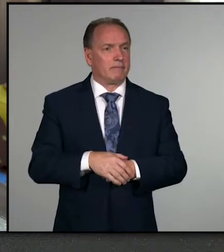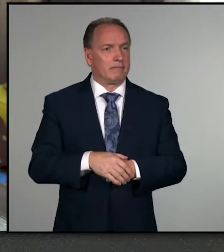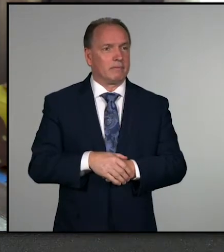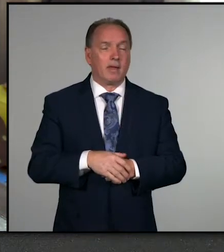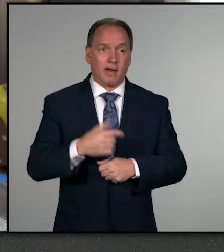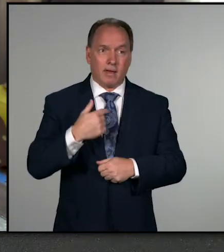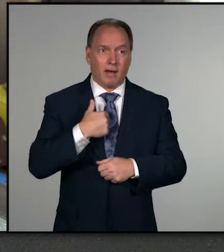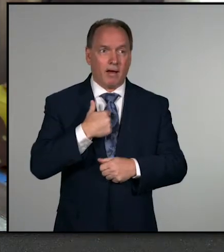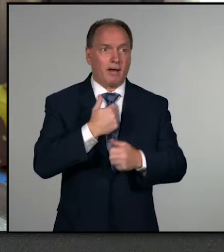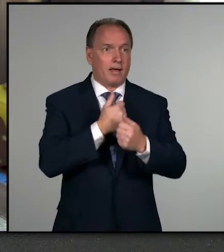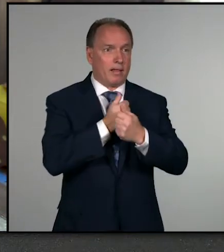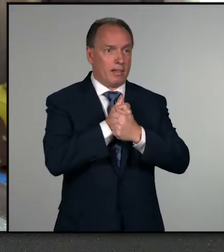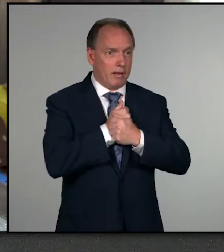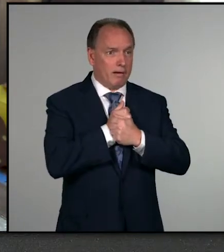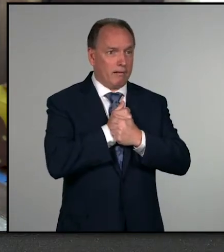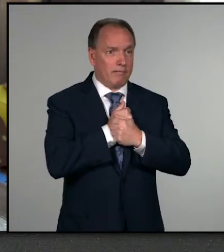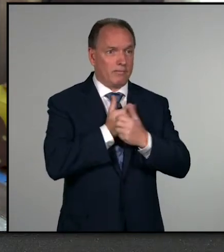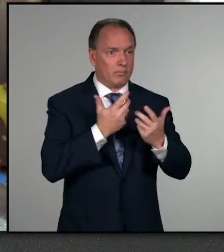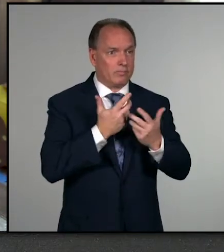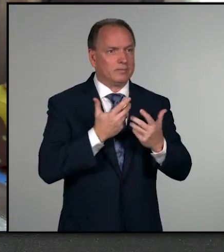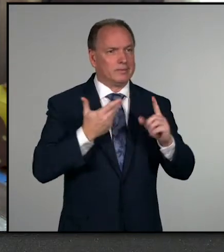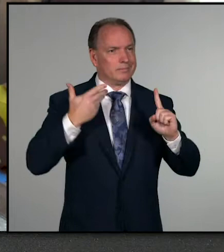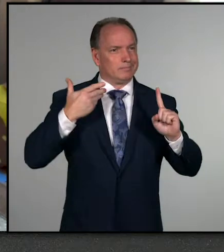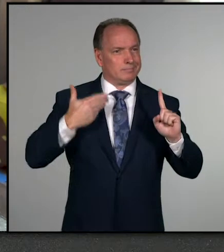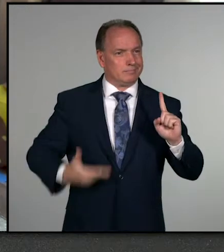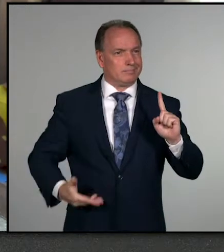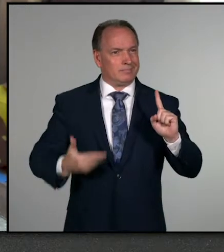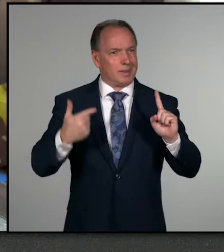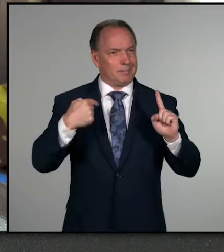And I love being me.